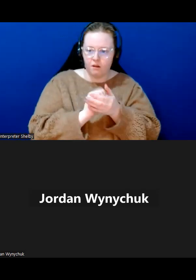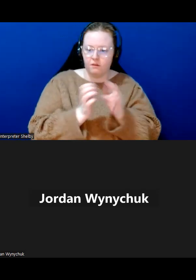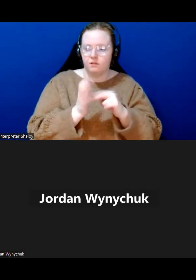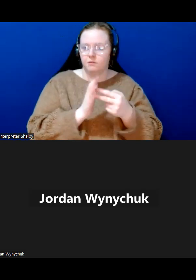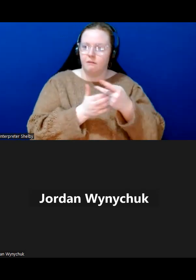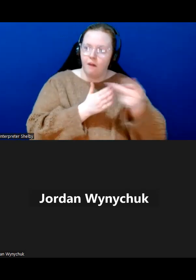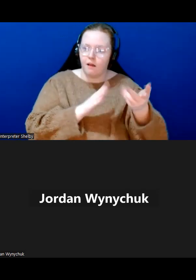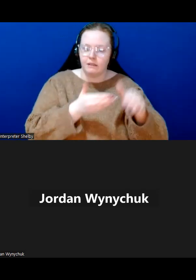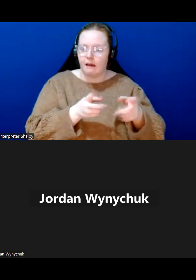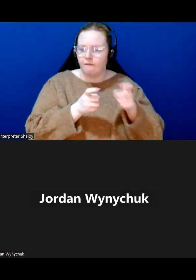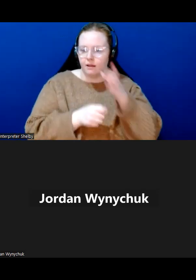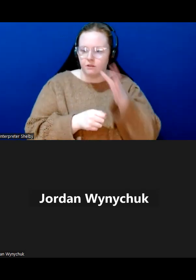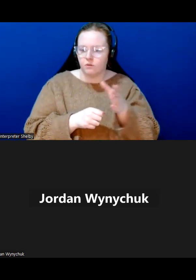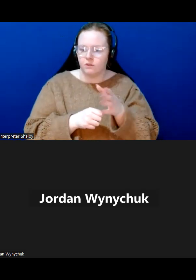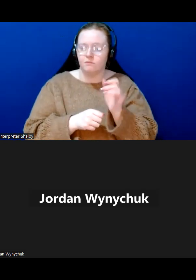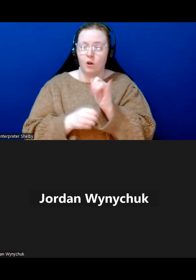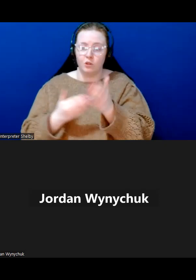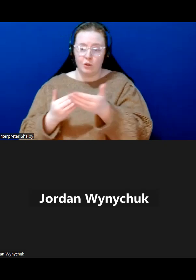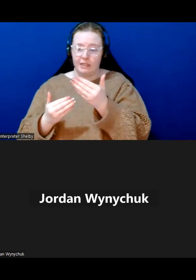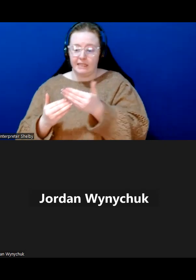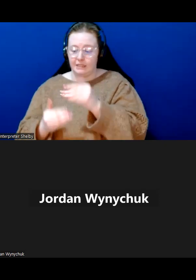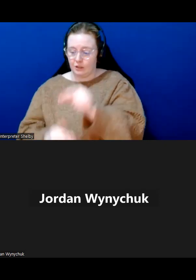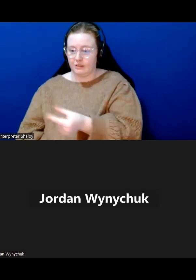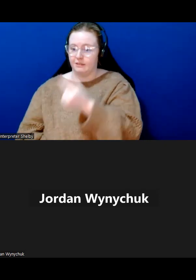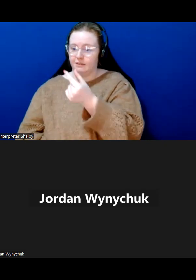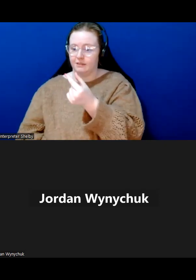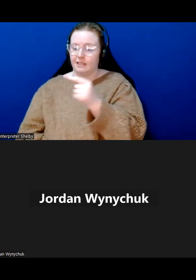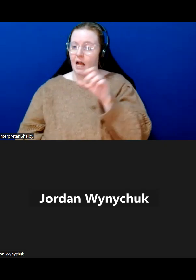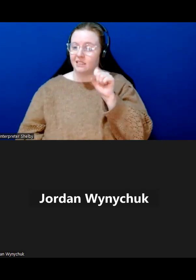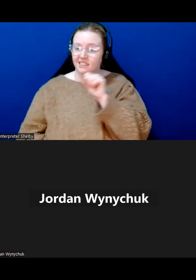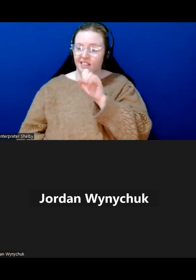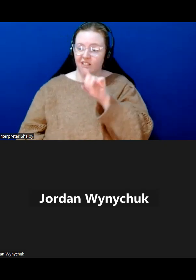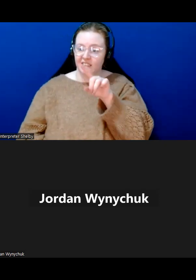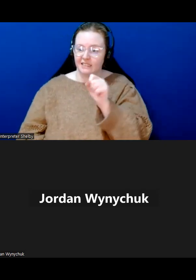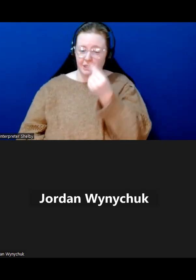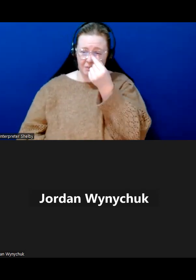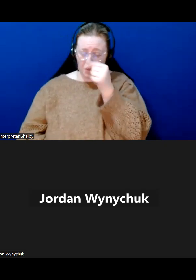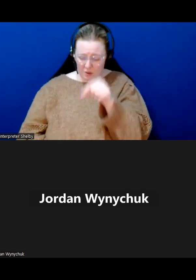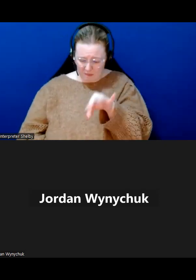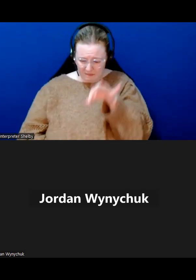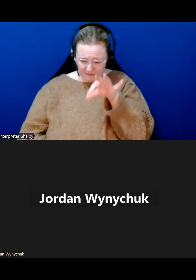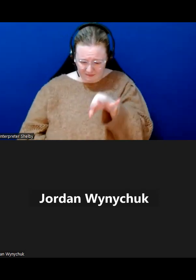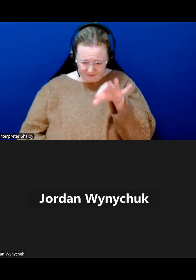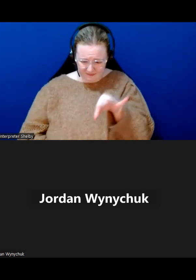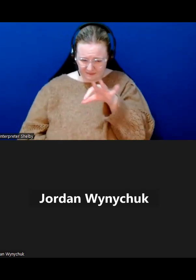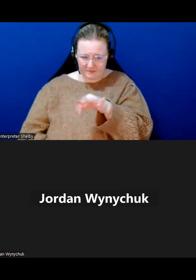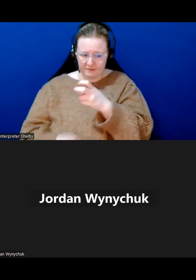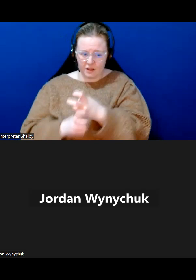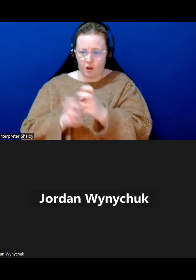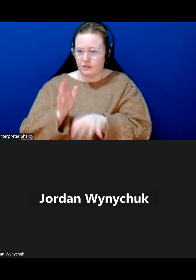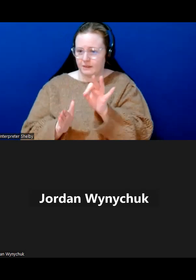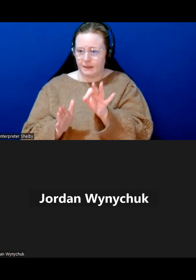easier to pick up because carrot seeds are so incredibly tiny that often they're really hard to place exactly where you want